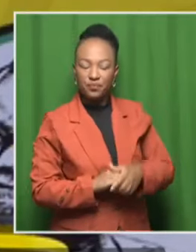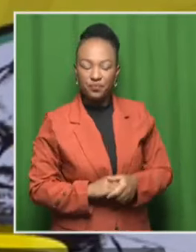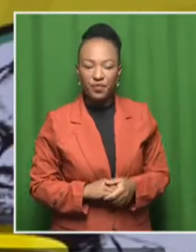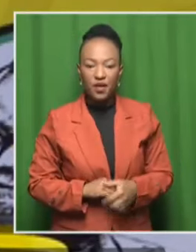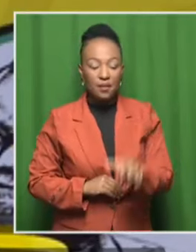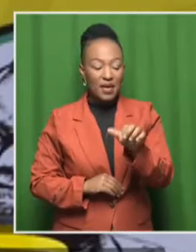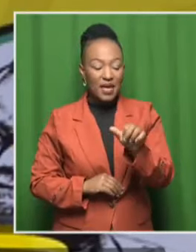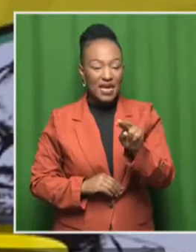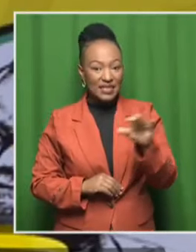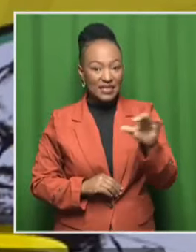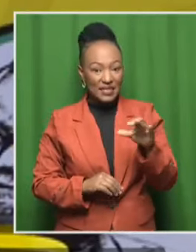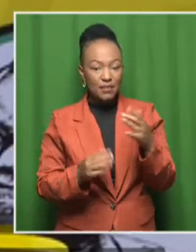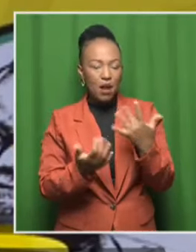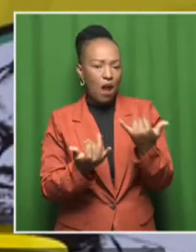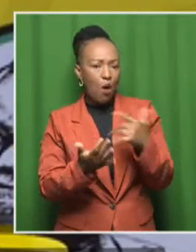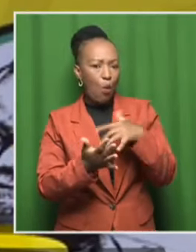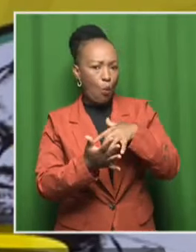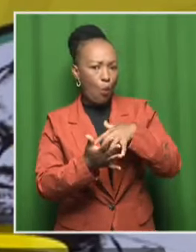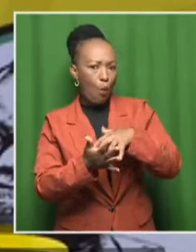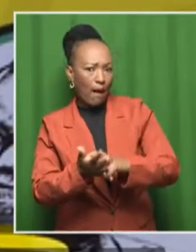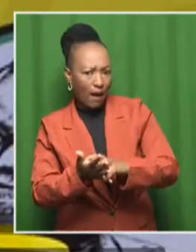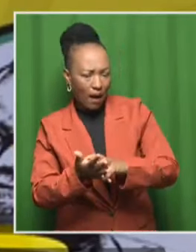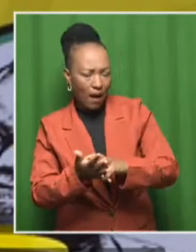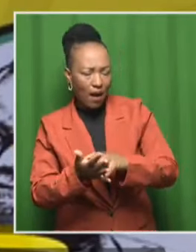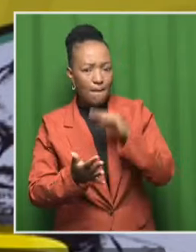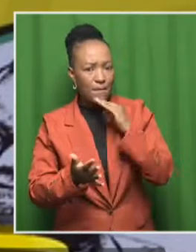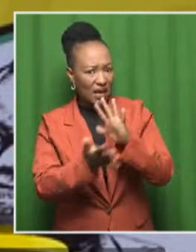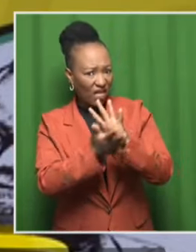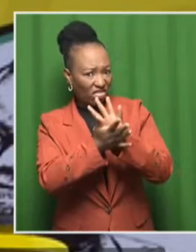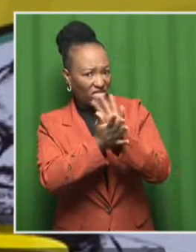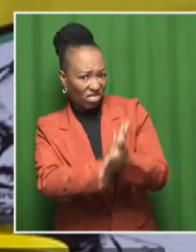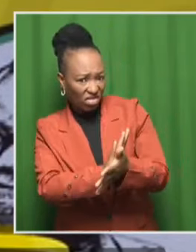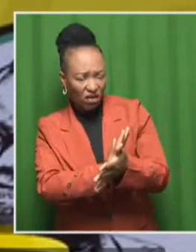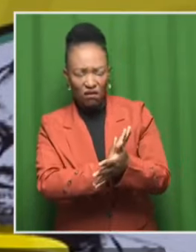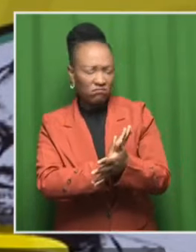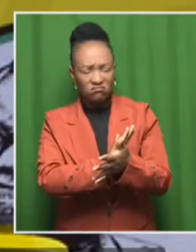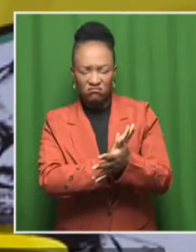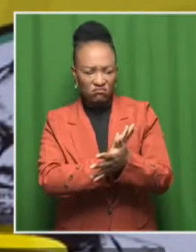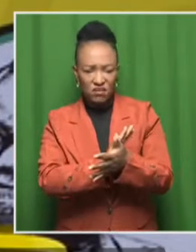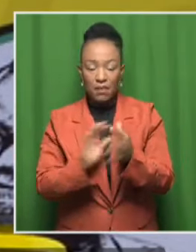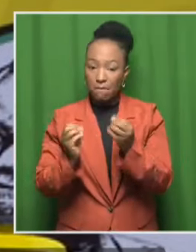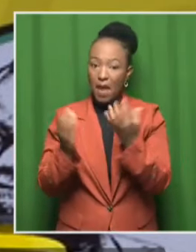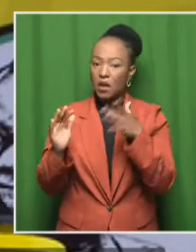ANC destroyed, much as they would want to see so.